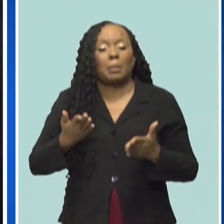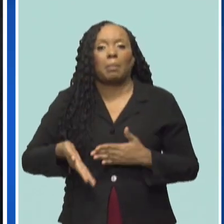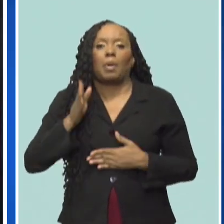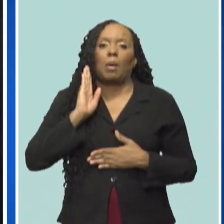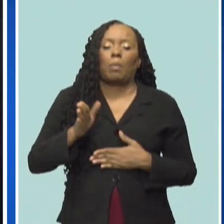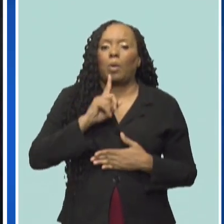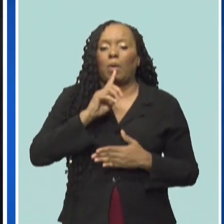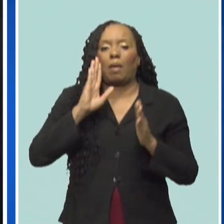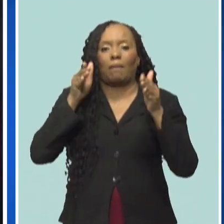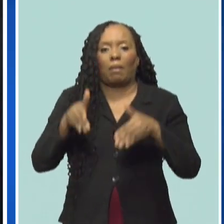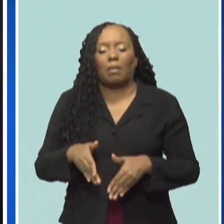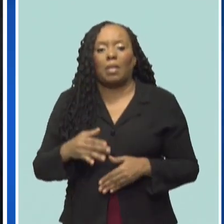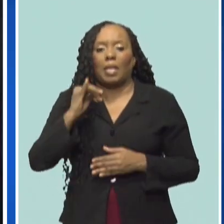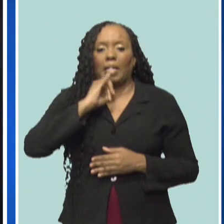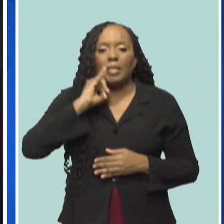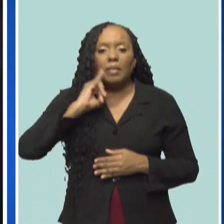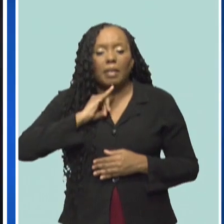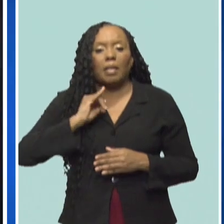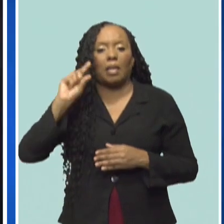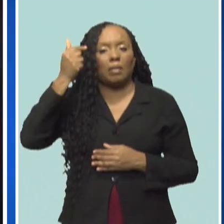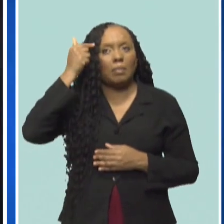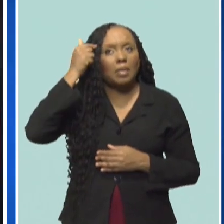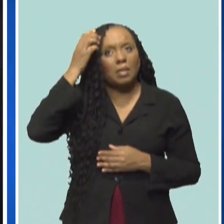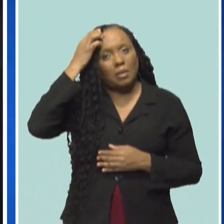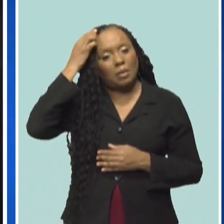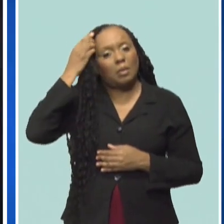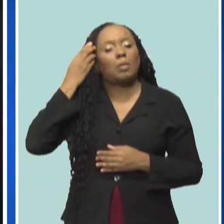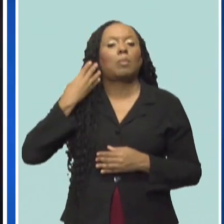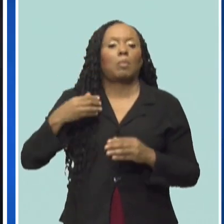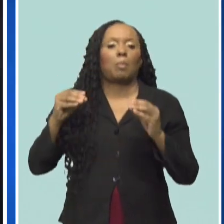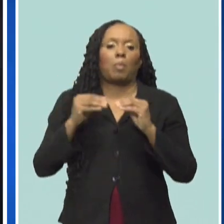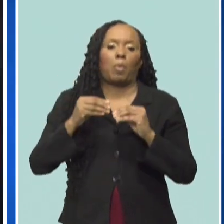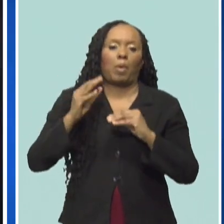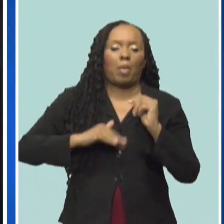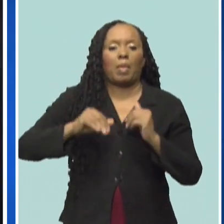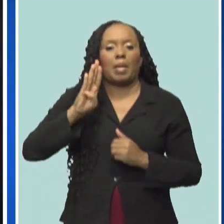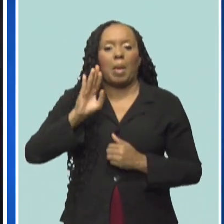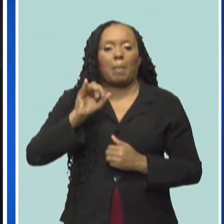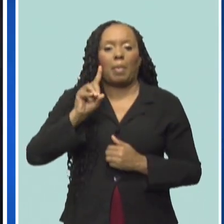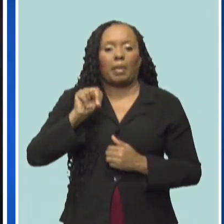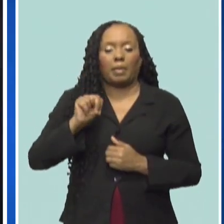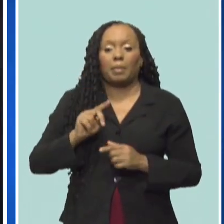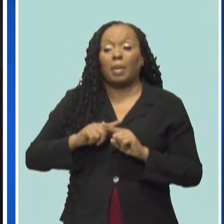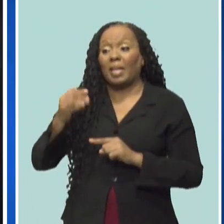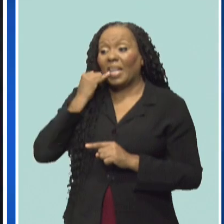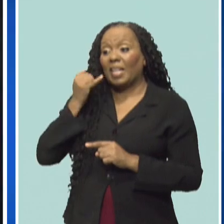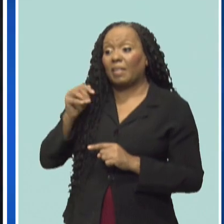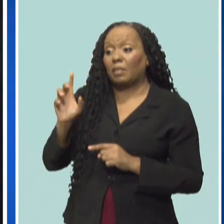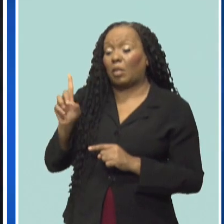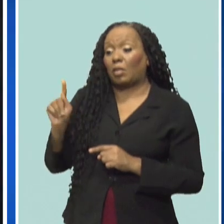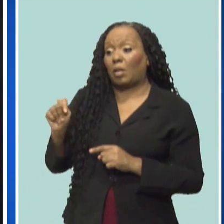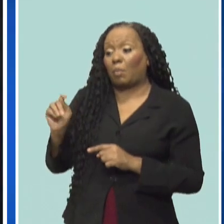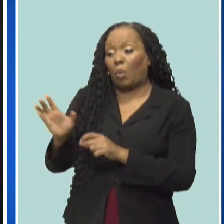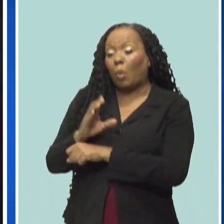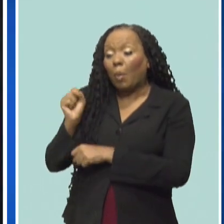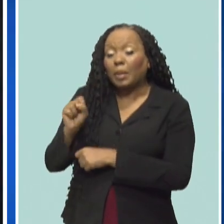heavily on the Israeli government than currently Biden is leaning. I think a Trump victory, however, is an entirely different